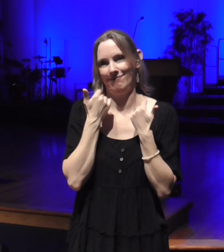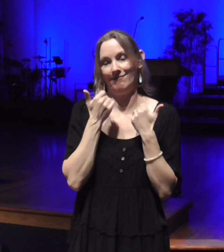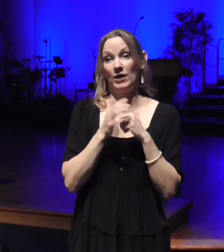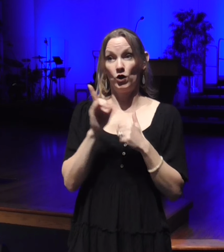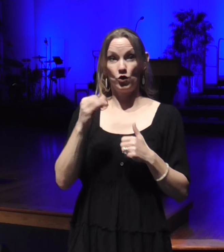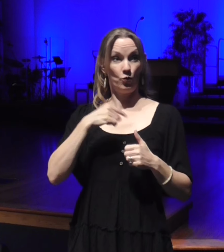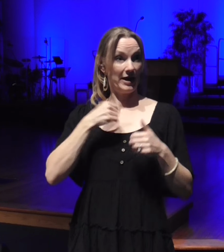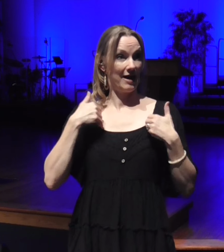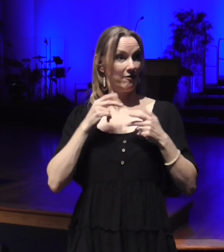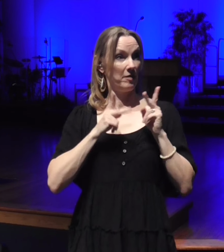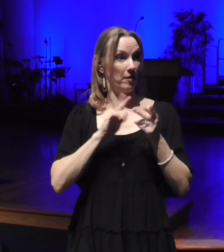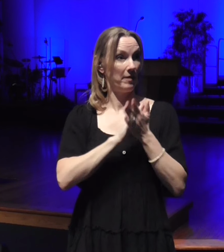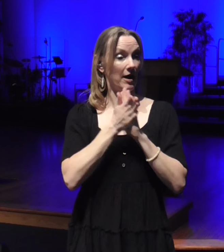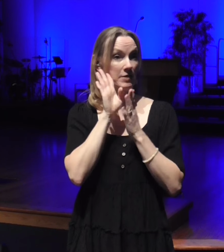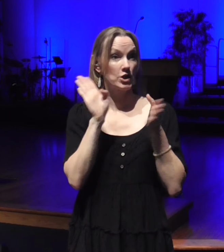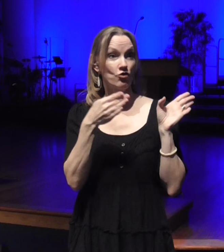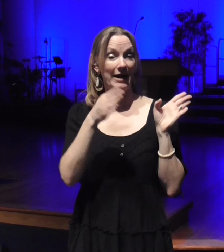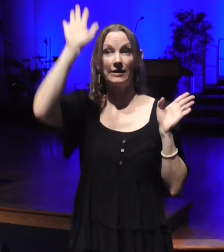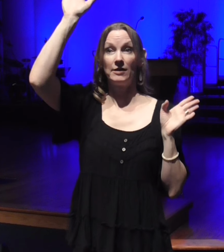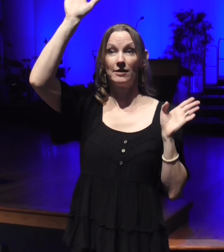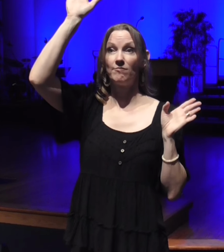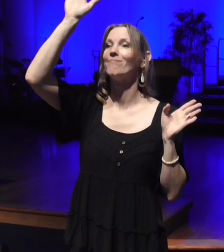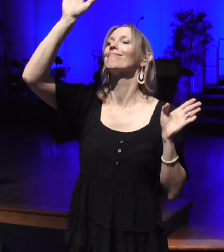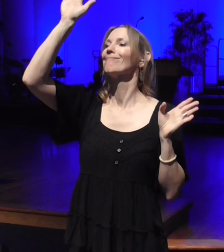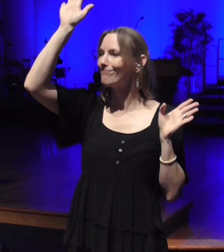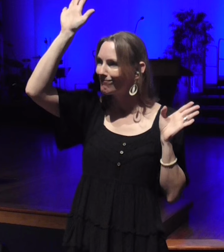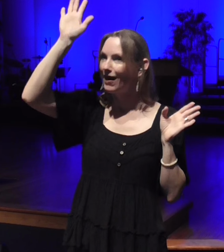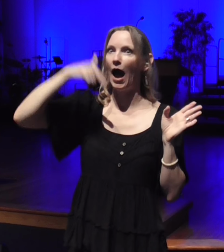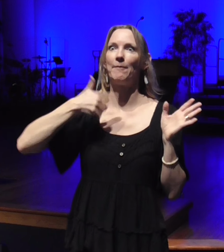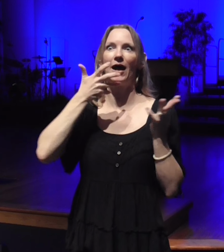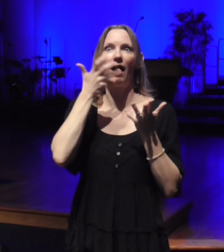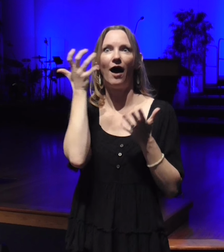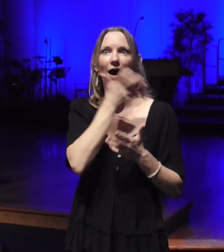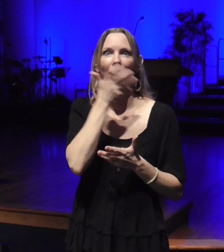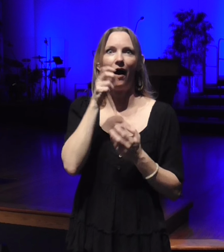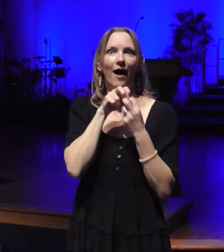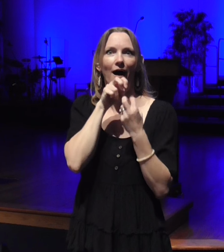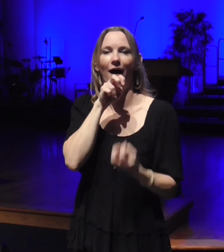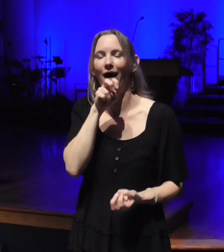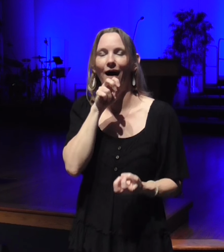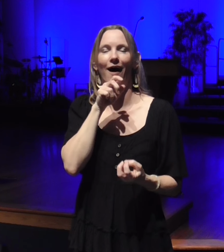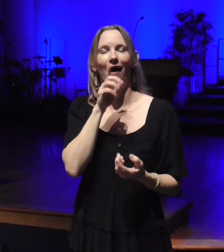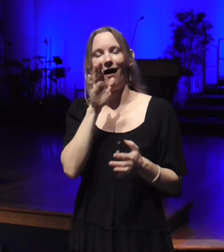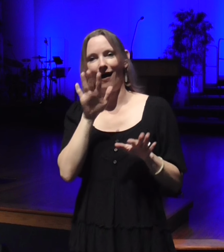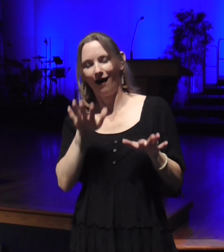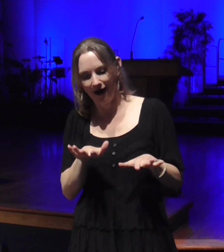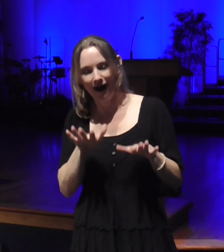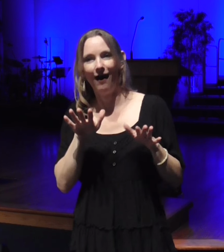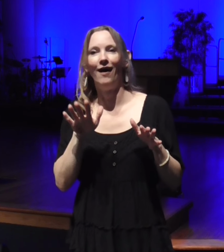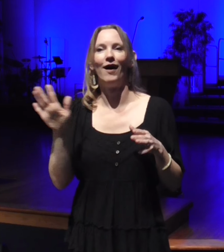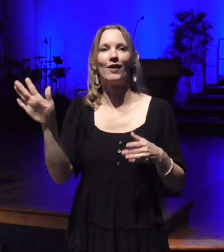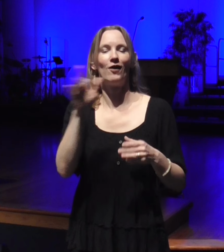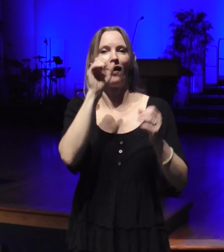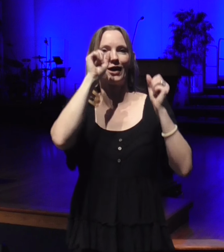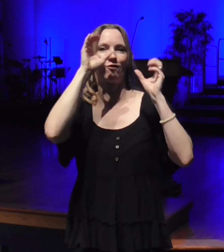Do we have people who get distracted here? Oh, man, I'm in awe. I'm in such reverence of your